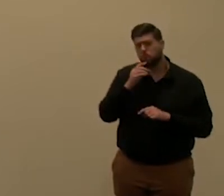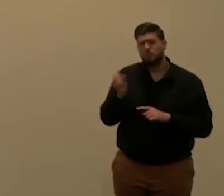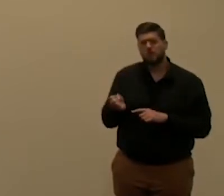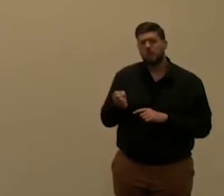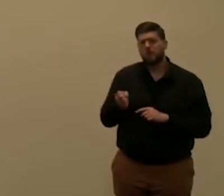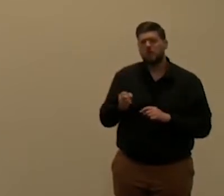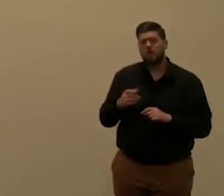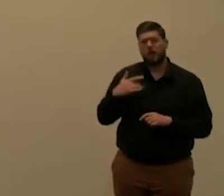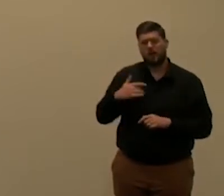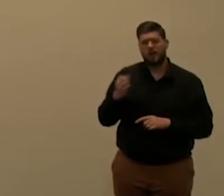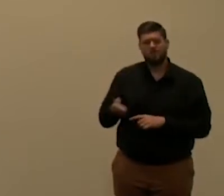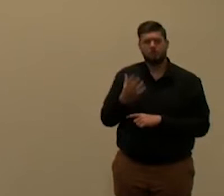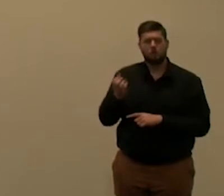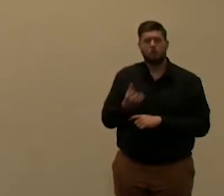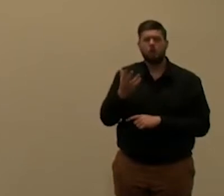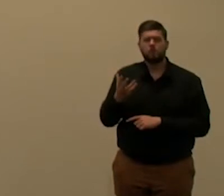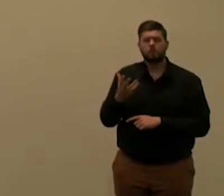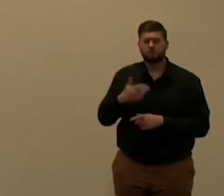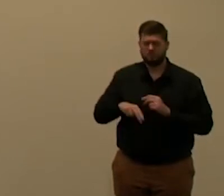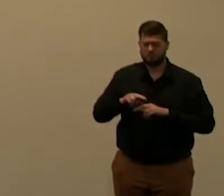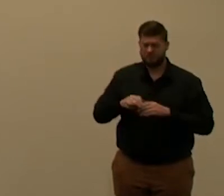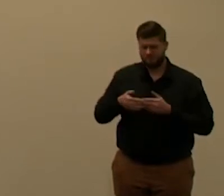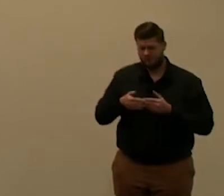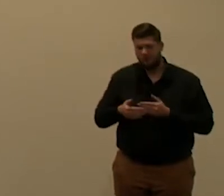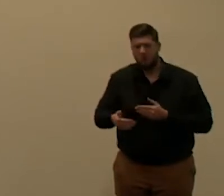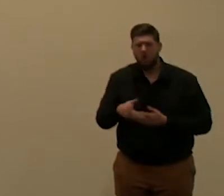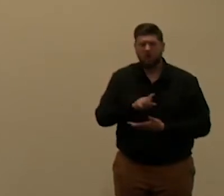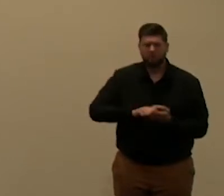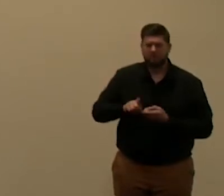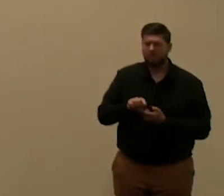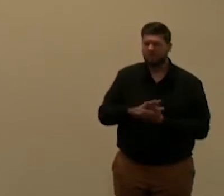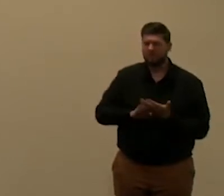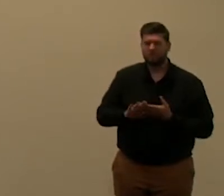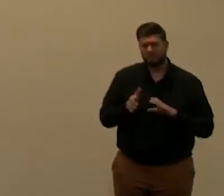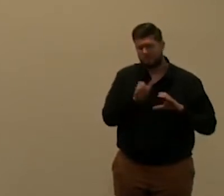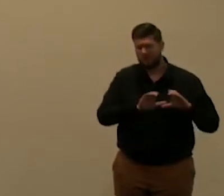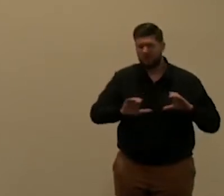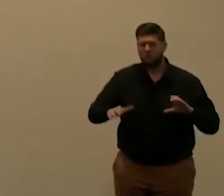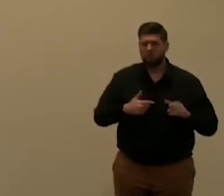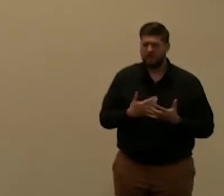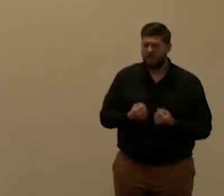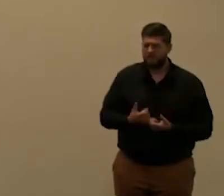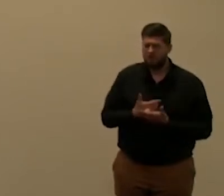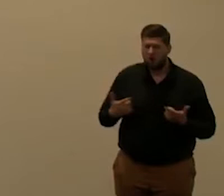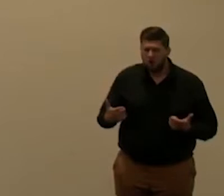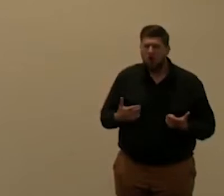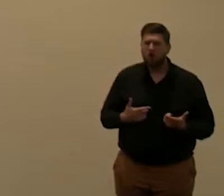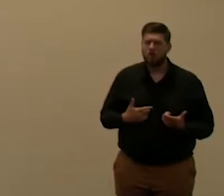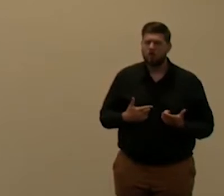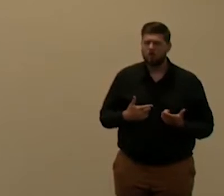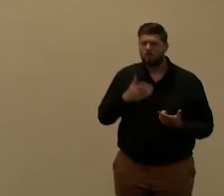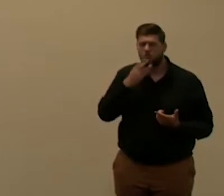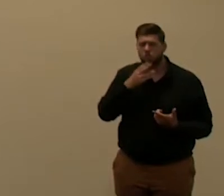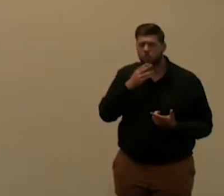large meeting or a long meeting, that will result in a lot of bandwidth traffic, especially if you're all working in the same building